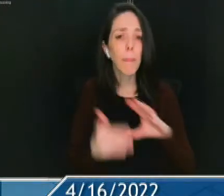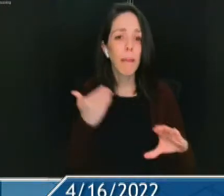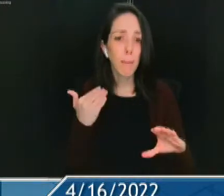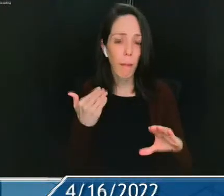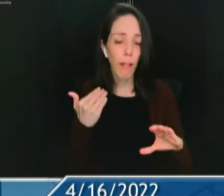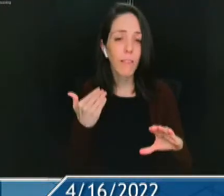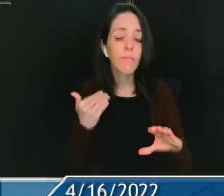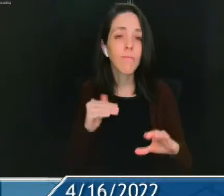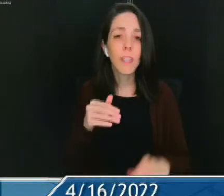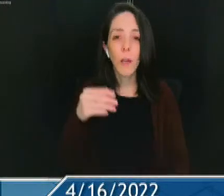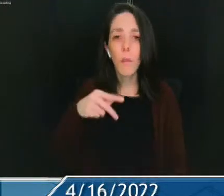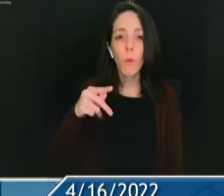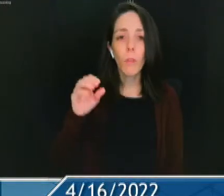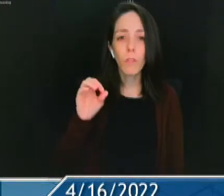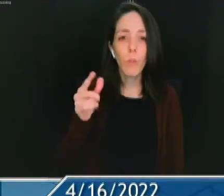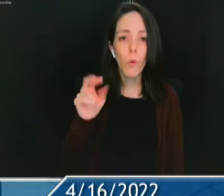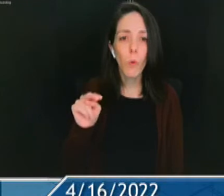that's